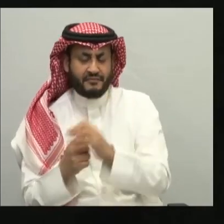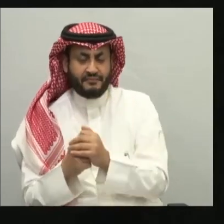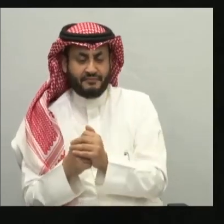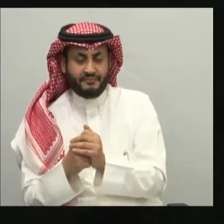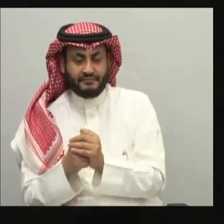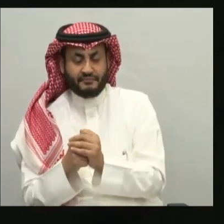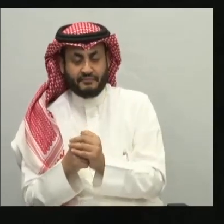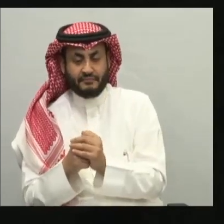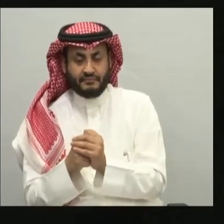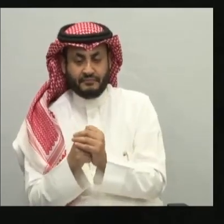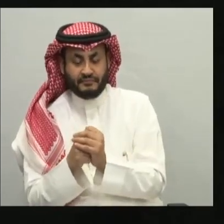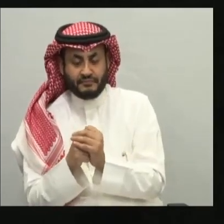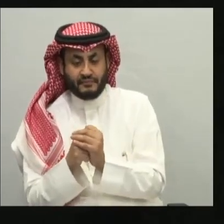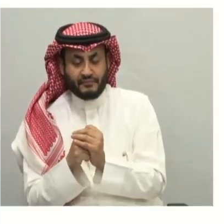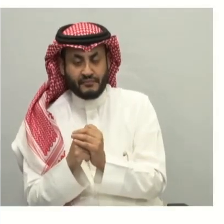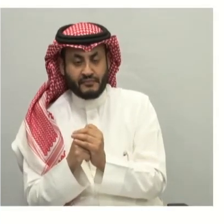repeat after me.